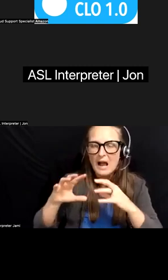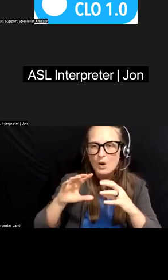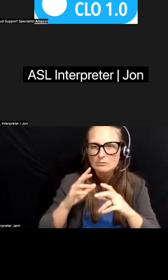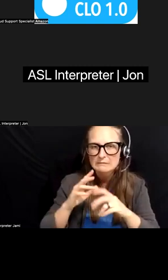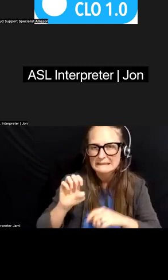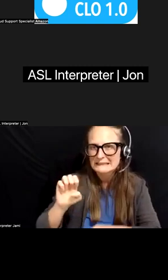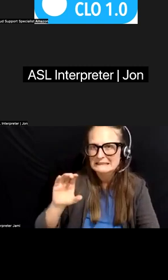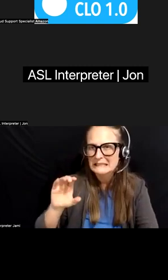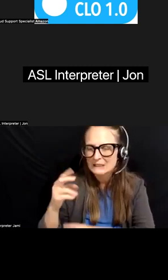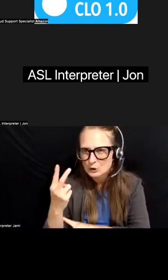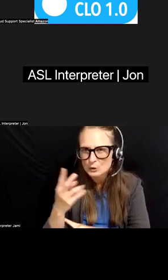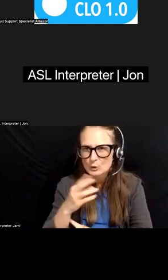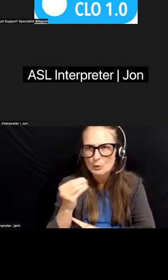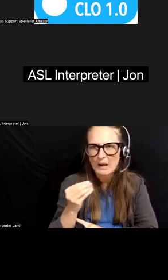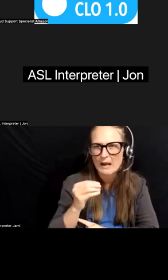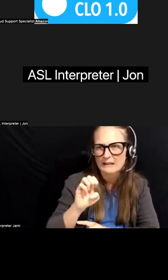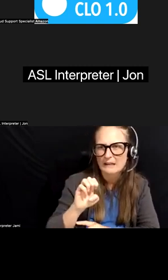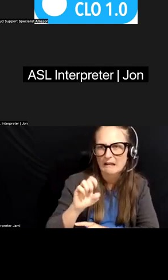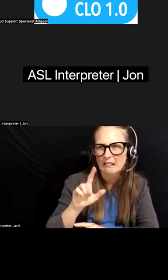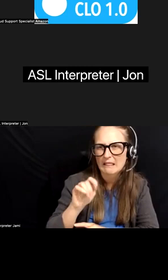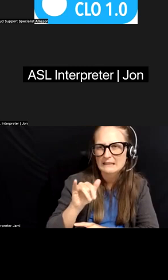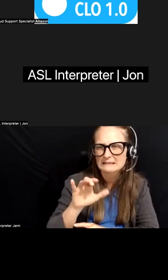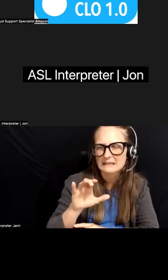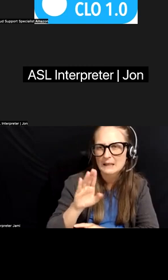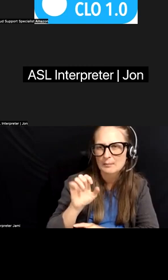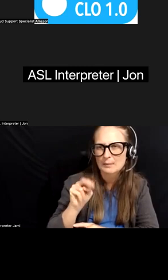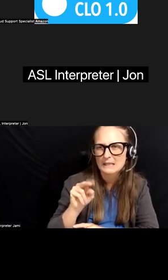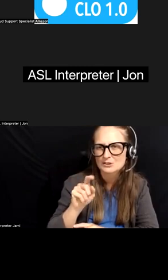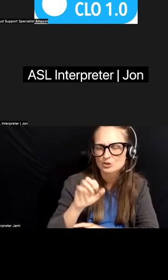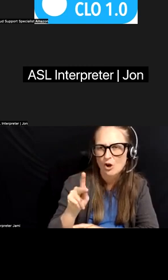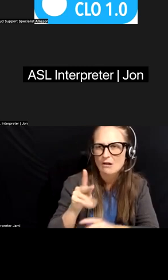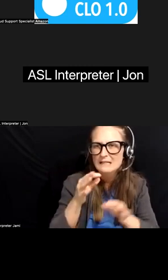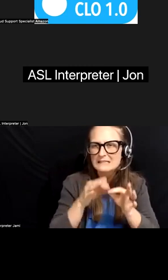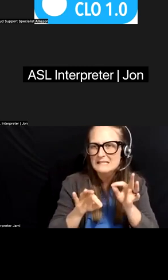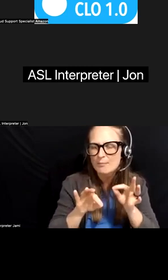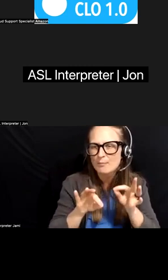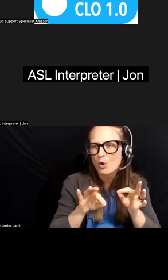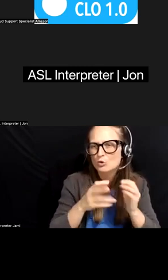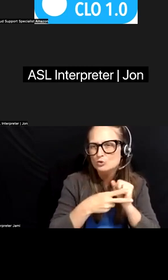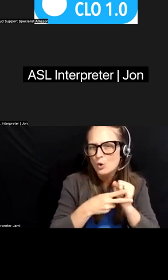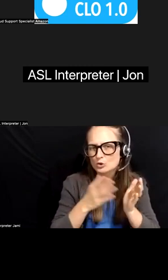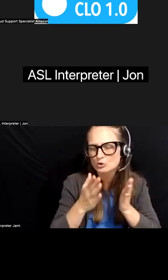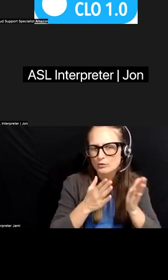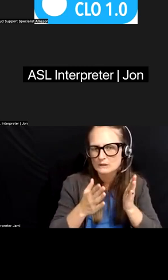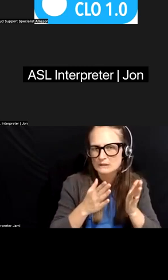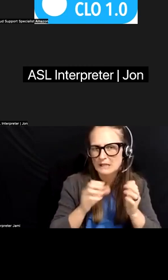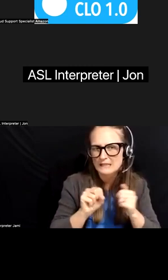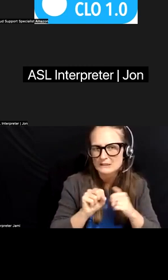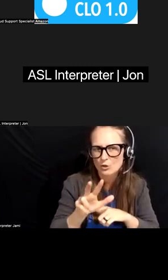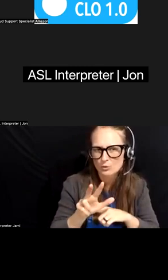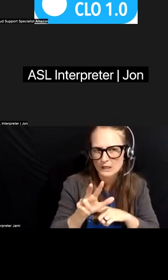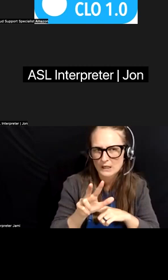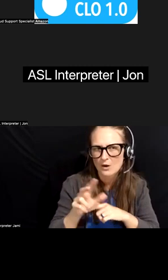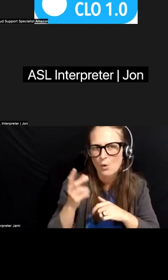other services such as Elastic Beanstalk, Simple Storage Service, S3, and Relational Database Service, or